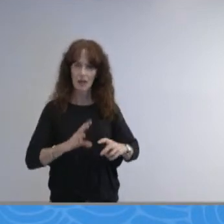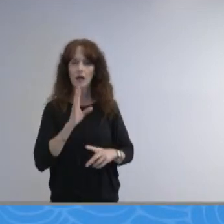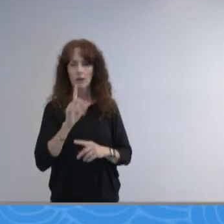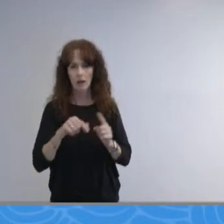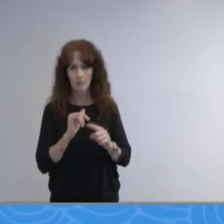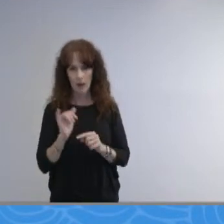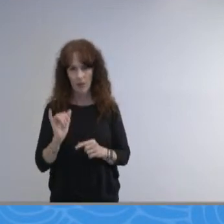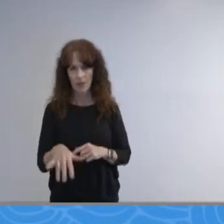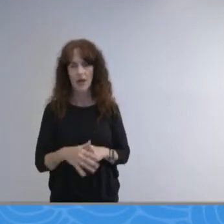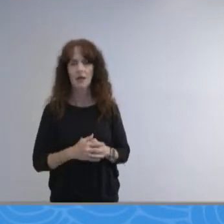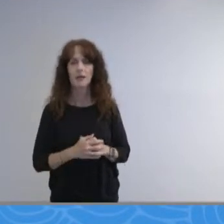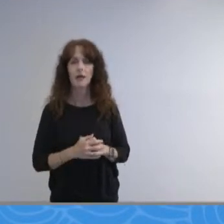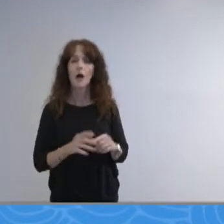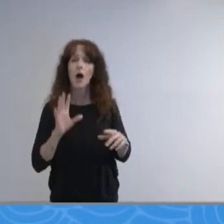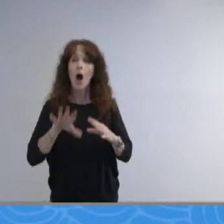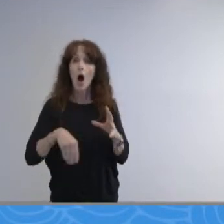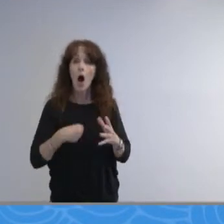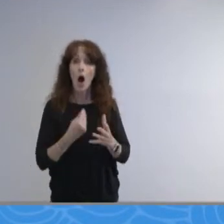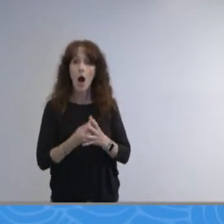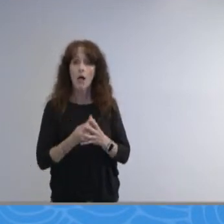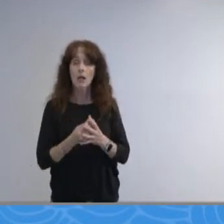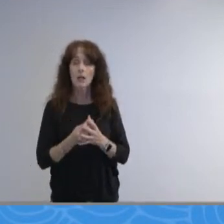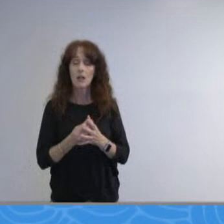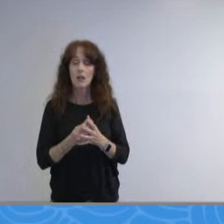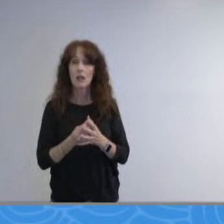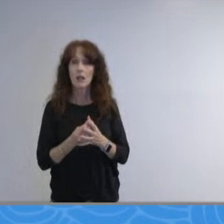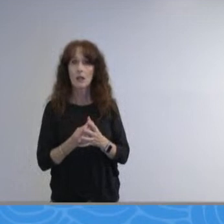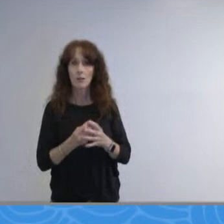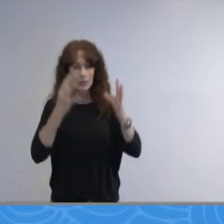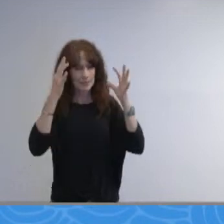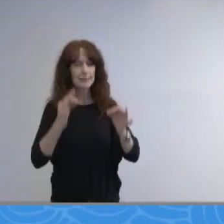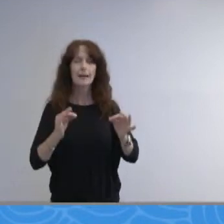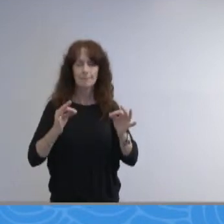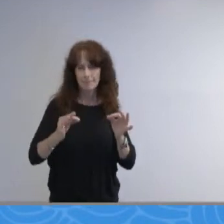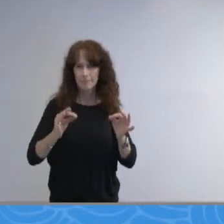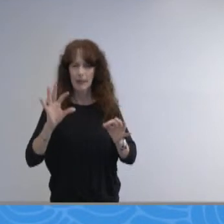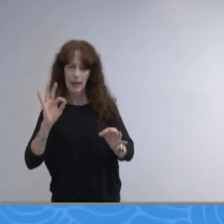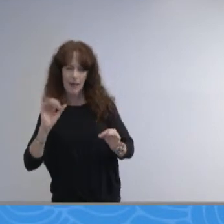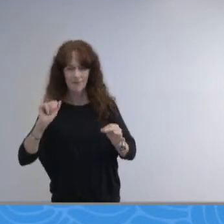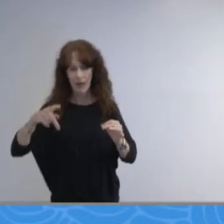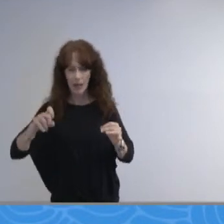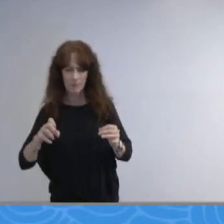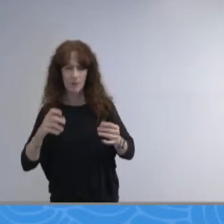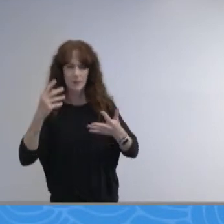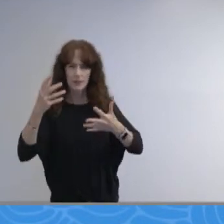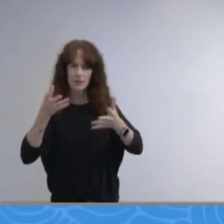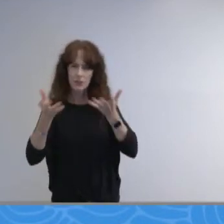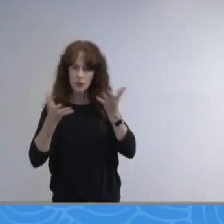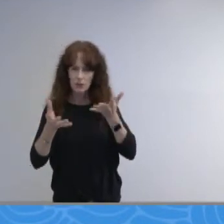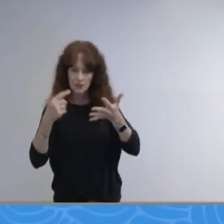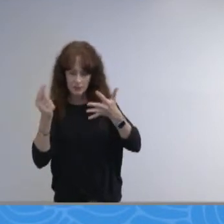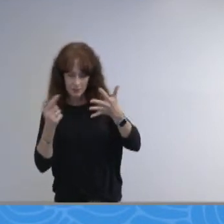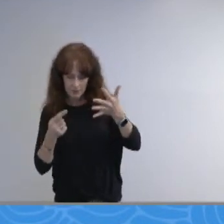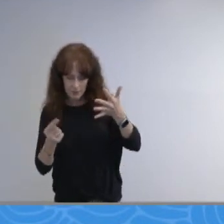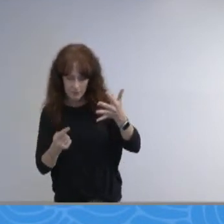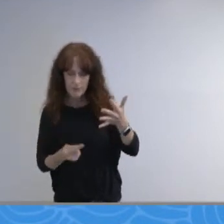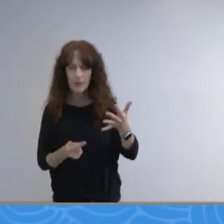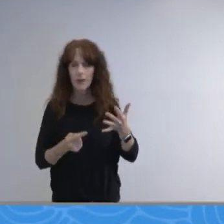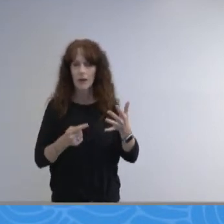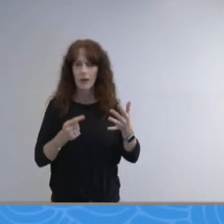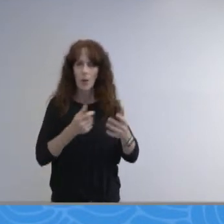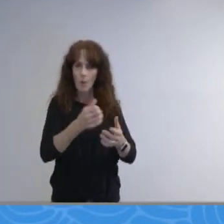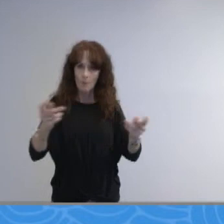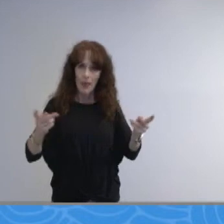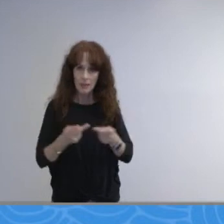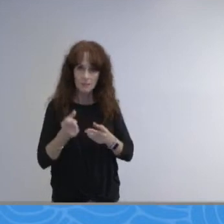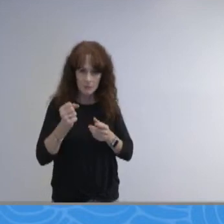about. And all of these once we decide what is FAPE, what are the services that the child needs, what placement